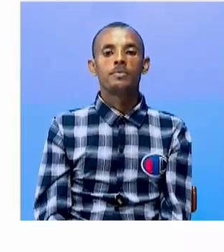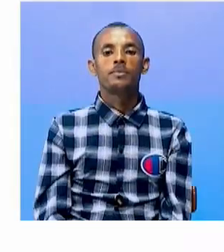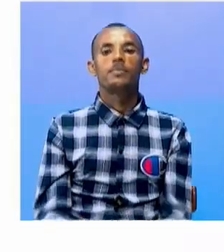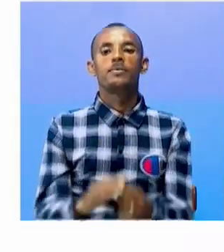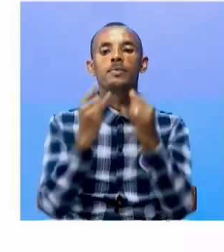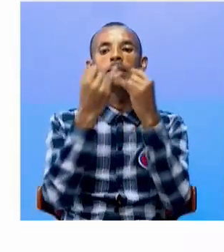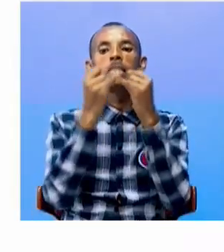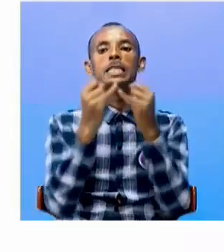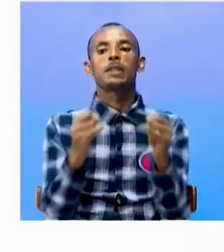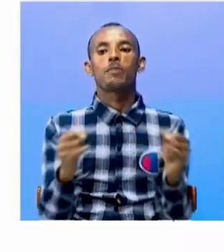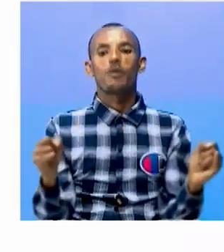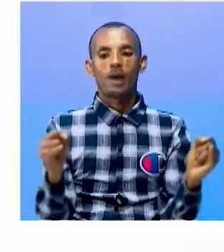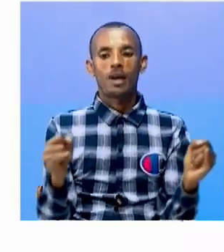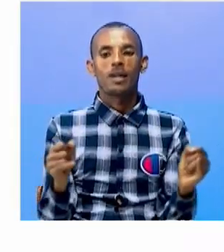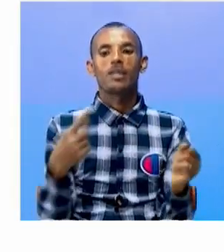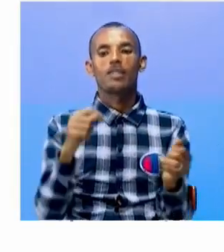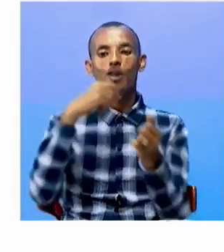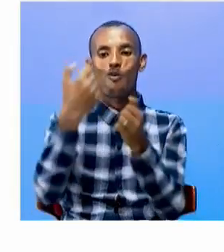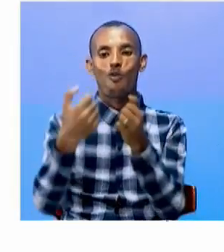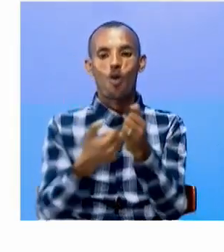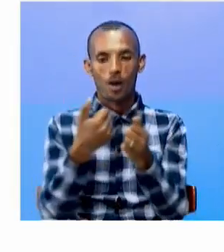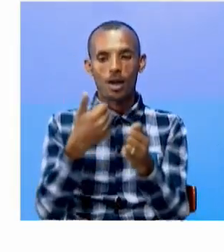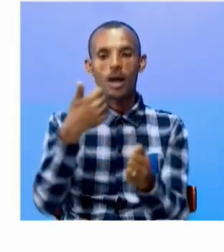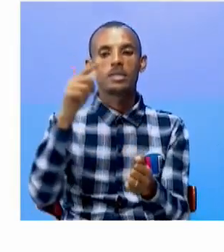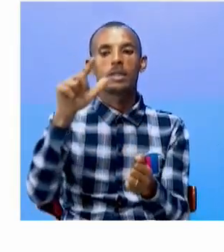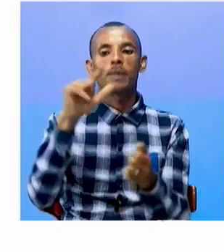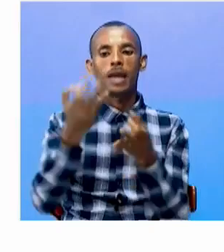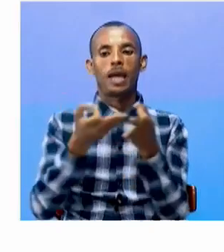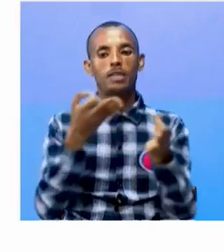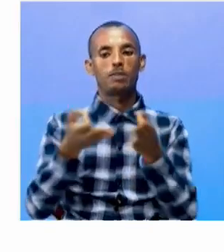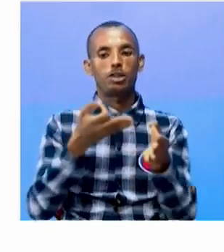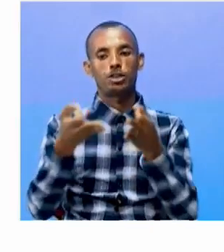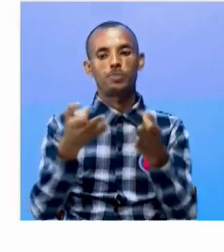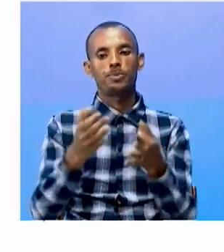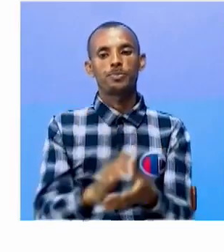Simplify the following algebraic expression.